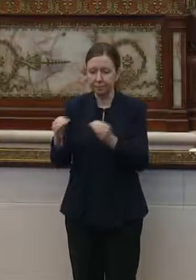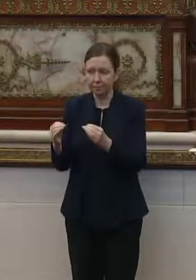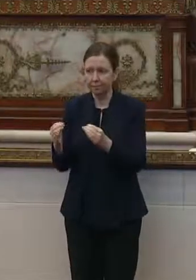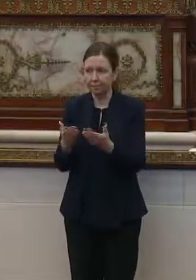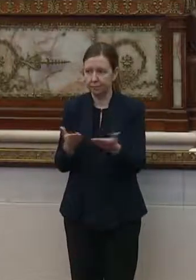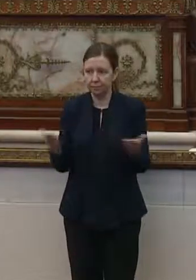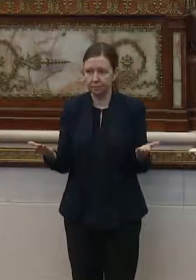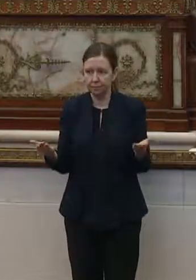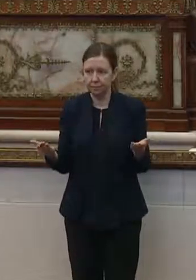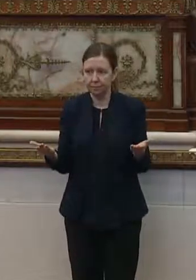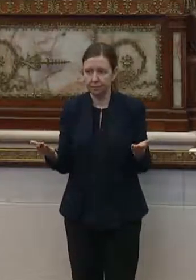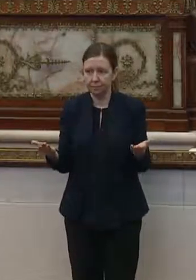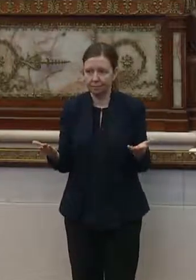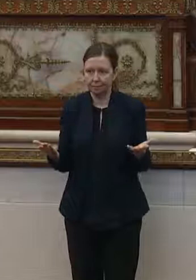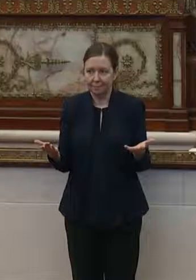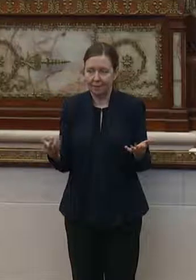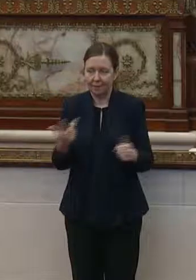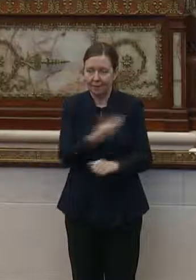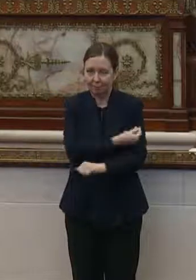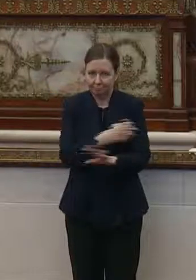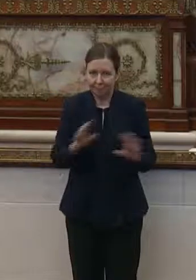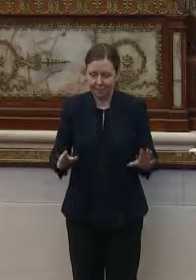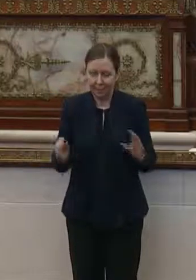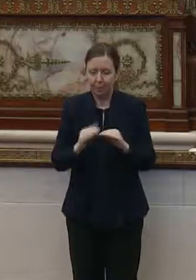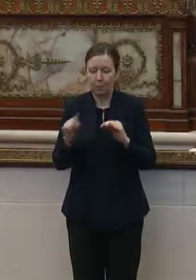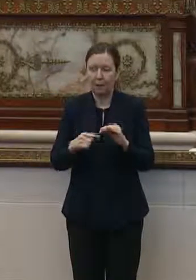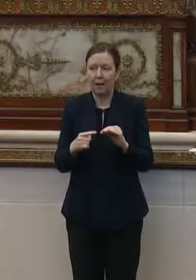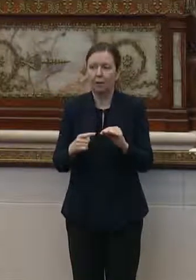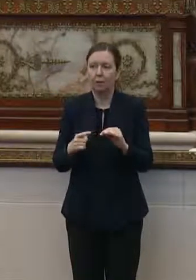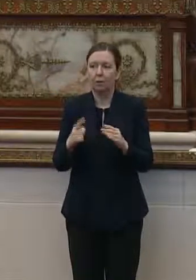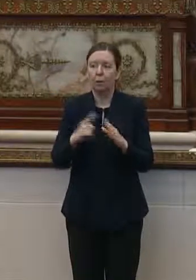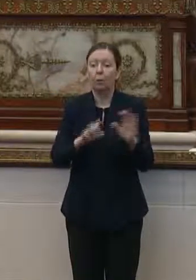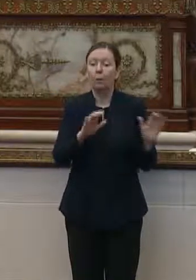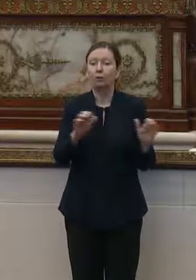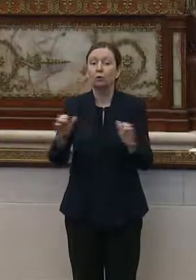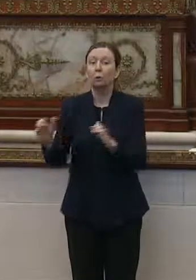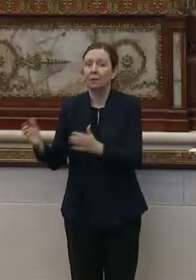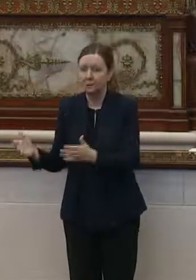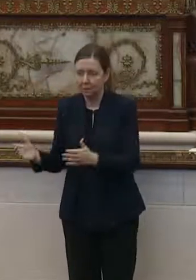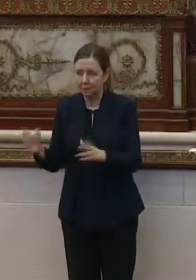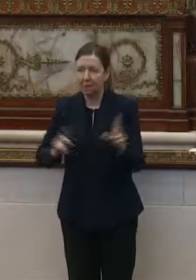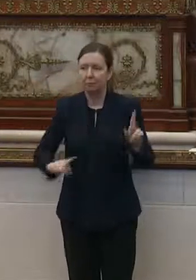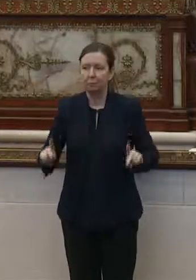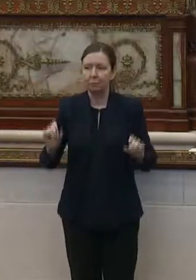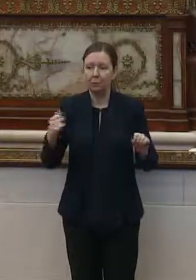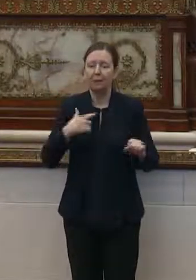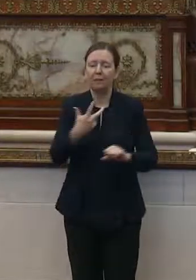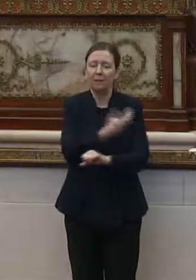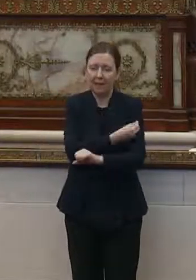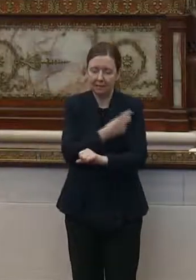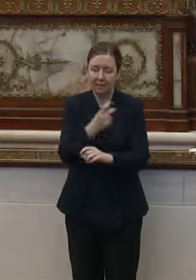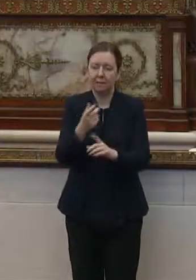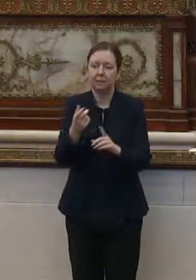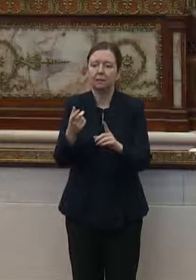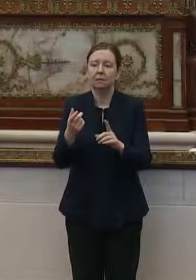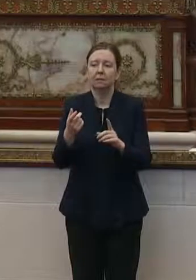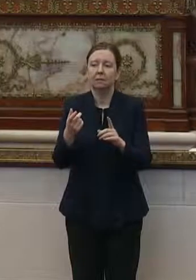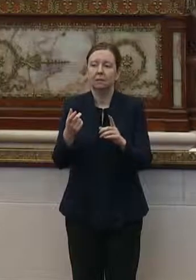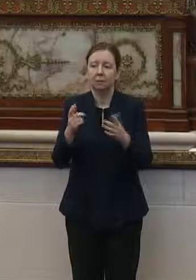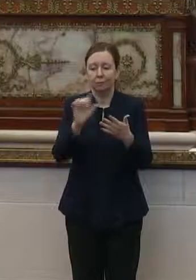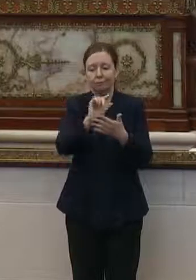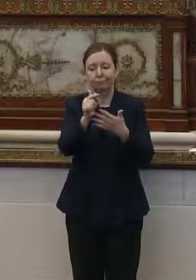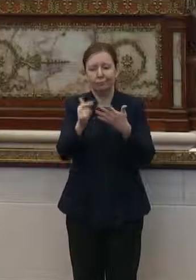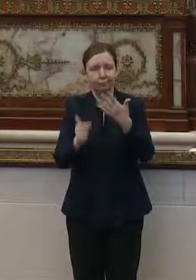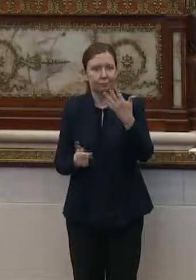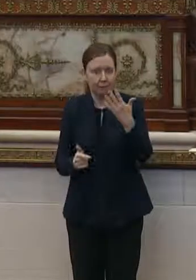are sticking needles in people's arms and more about what group of people can we vaccinate in order to go down our